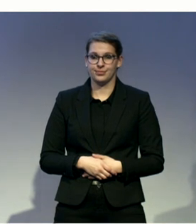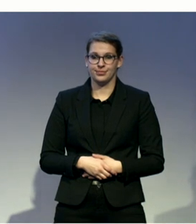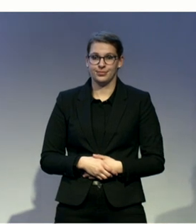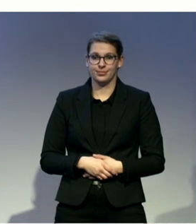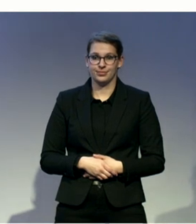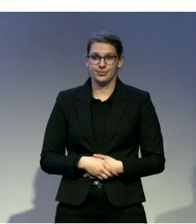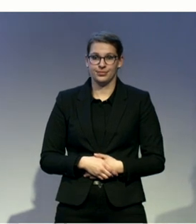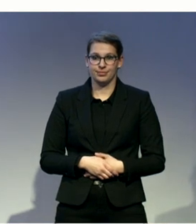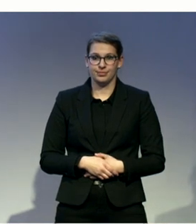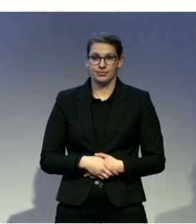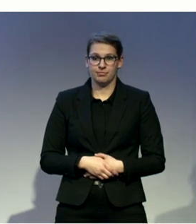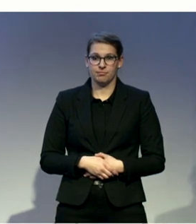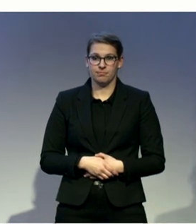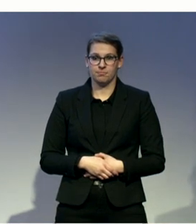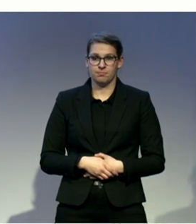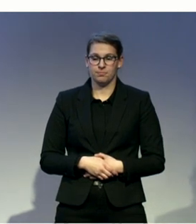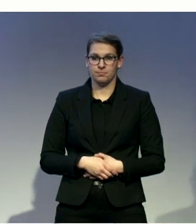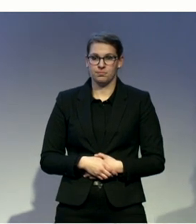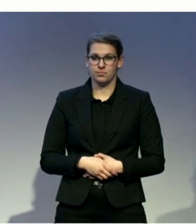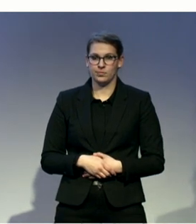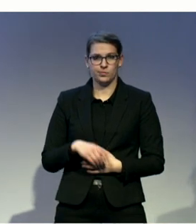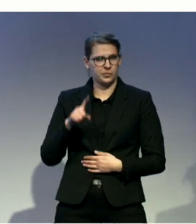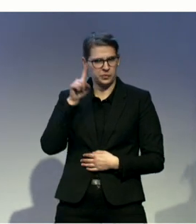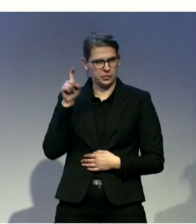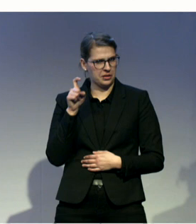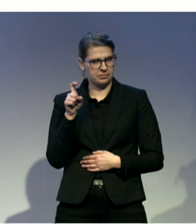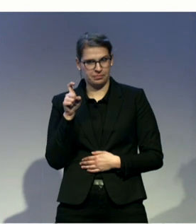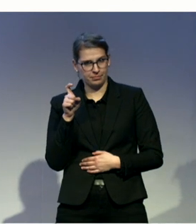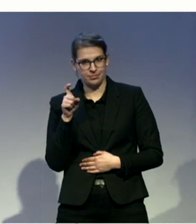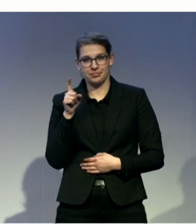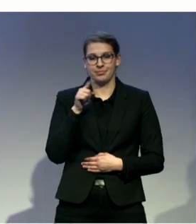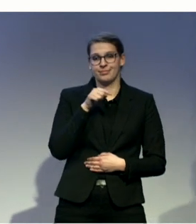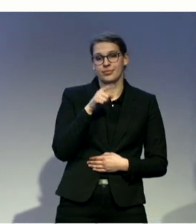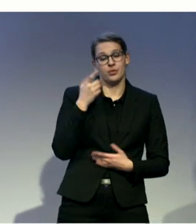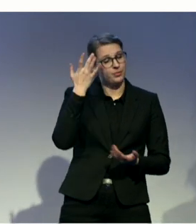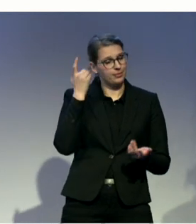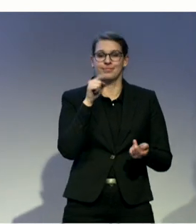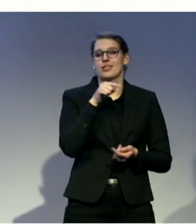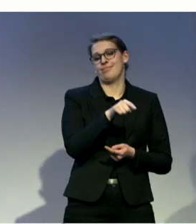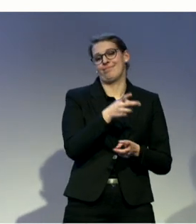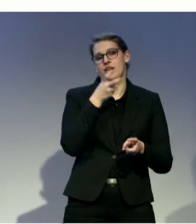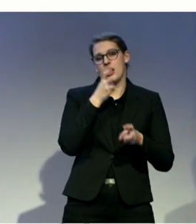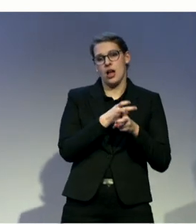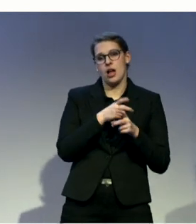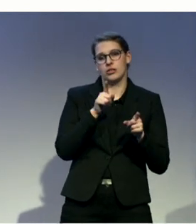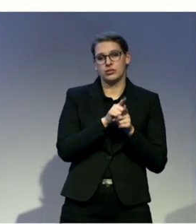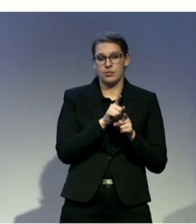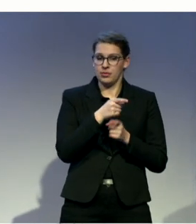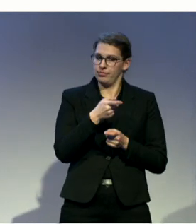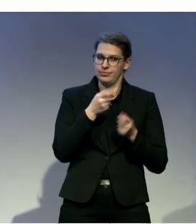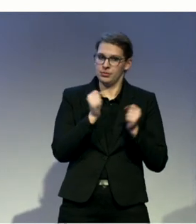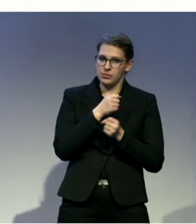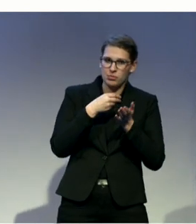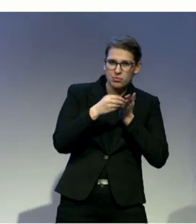have some difficulties to buy housing, and the reason is limited access to education